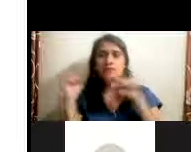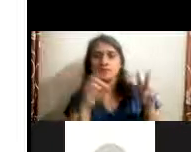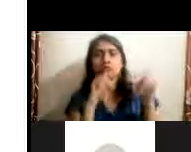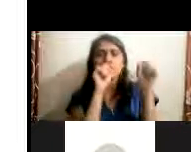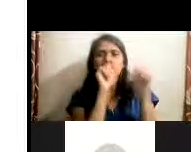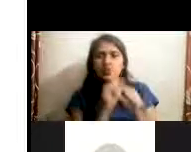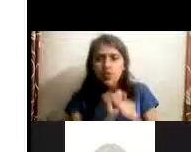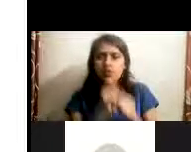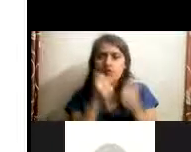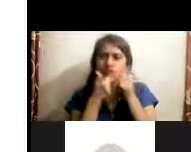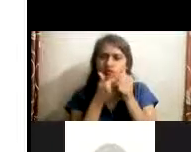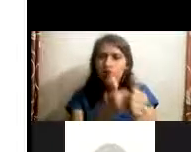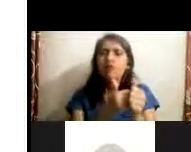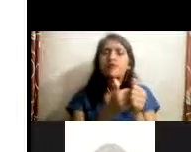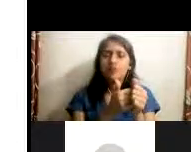specific